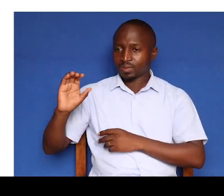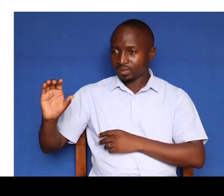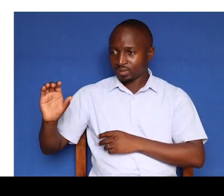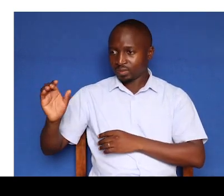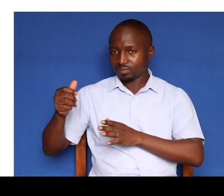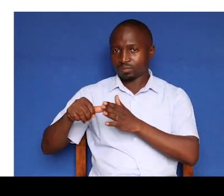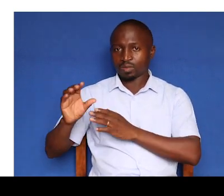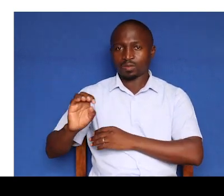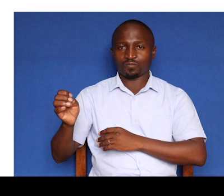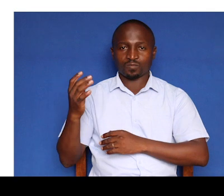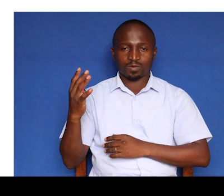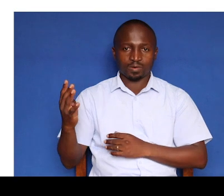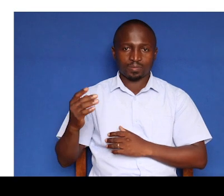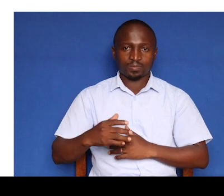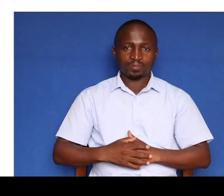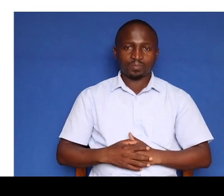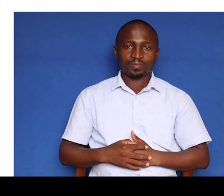C paid 4,000.